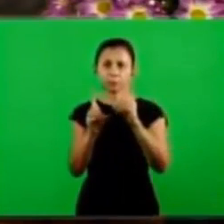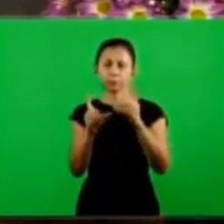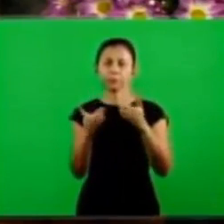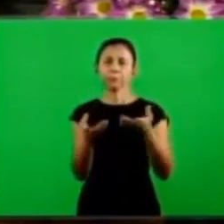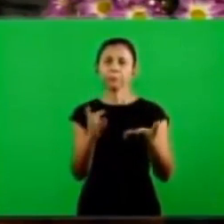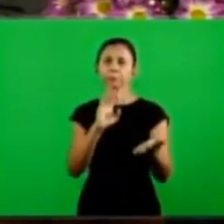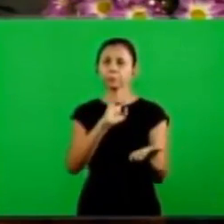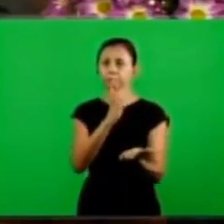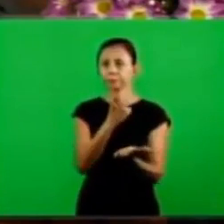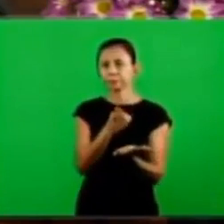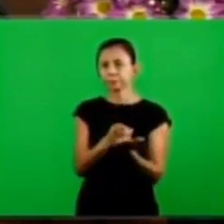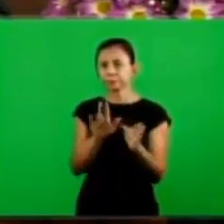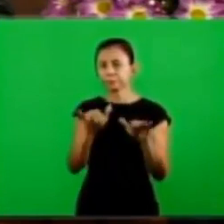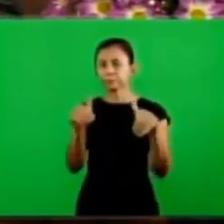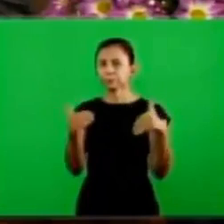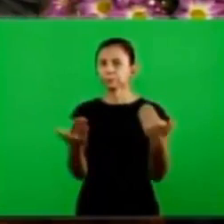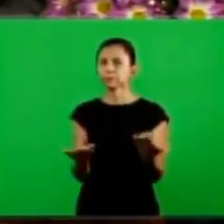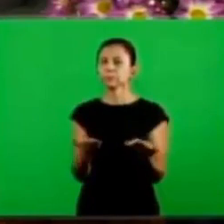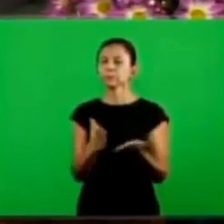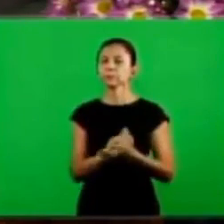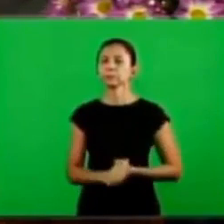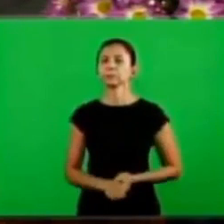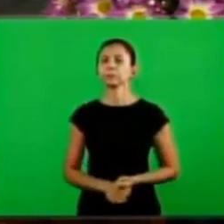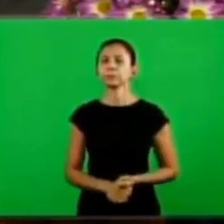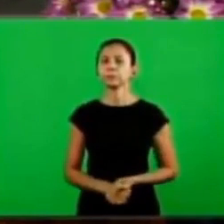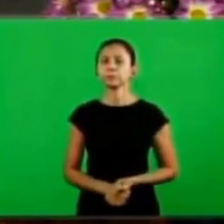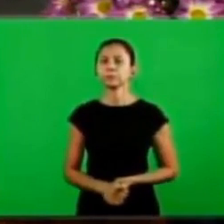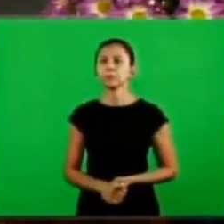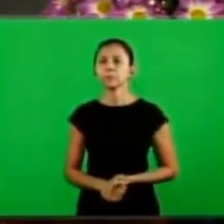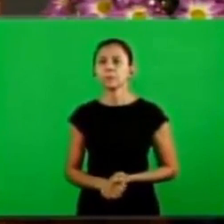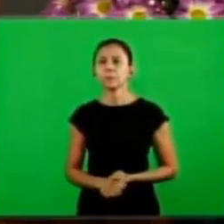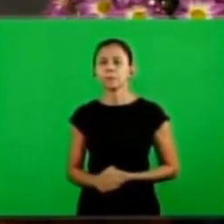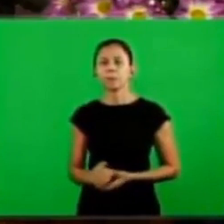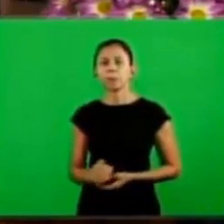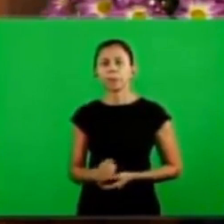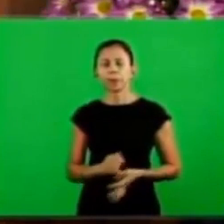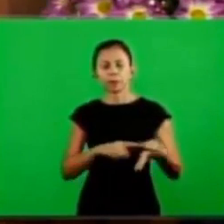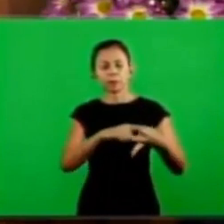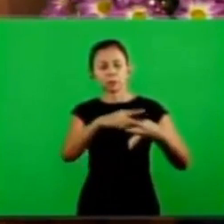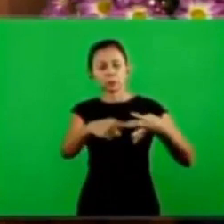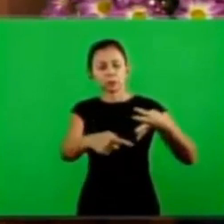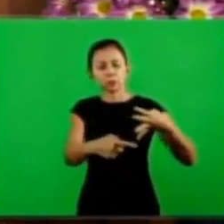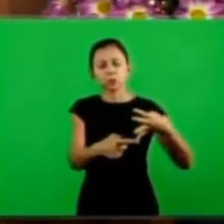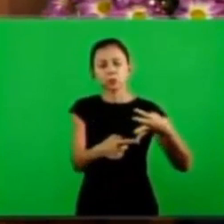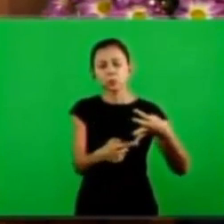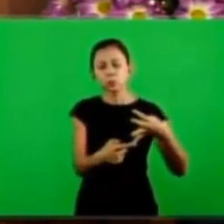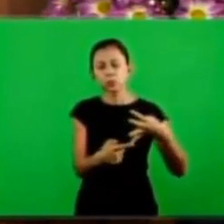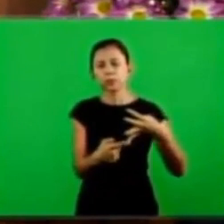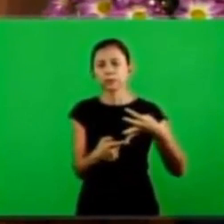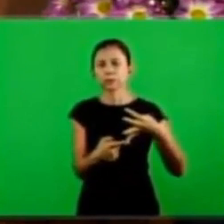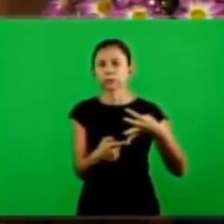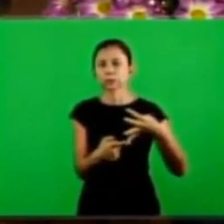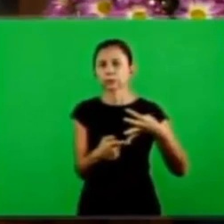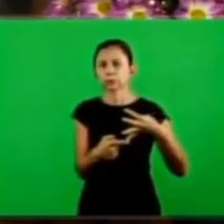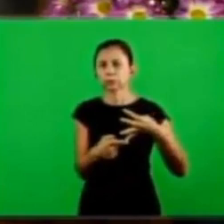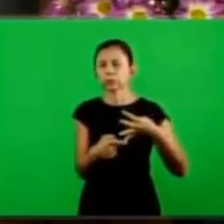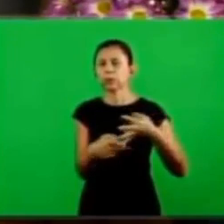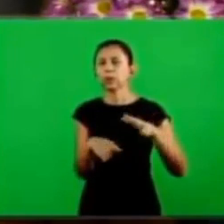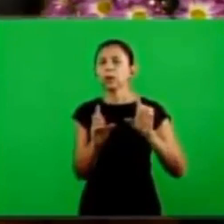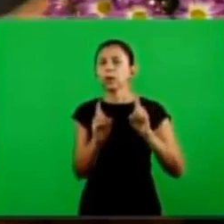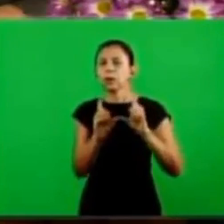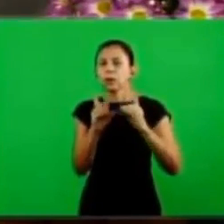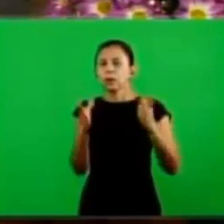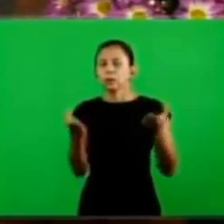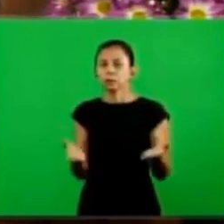other addendum, but this is the base and the three important columns of